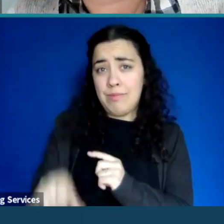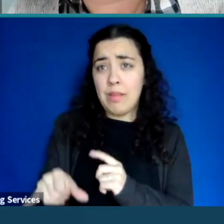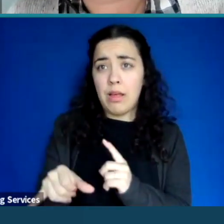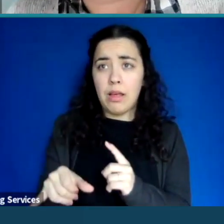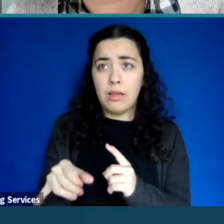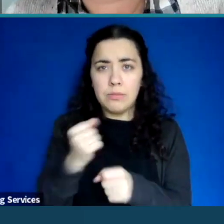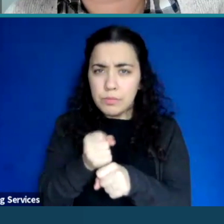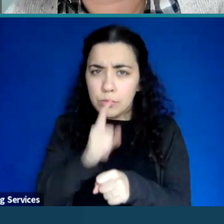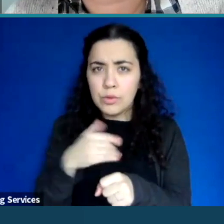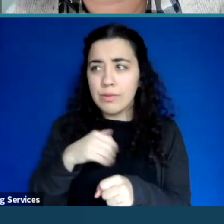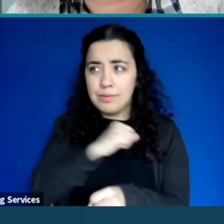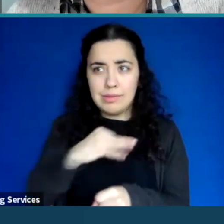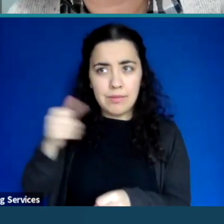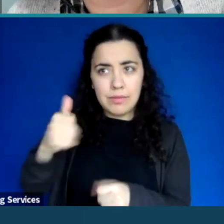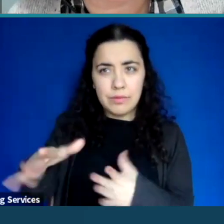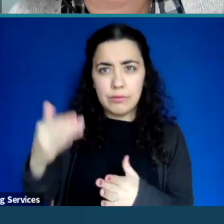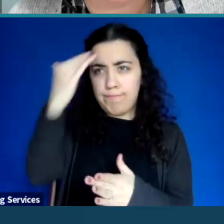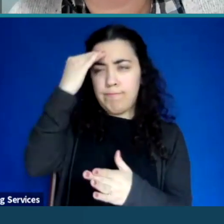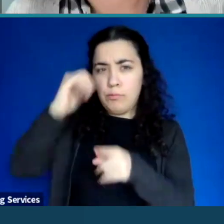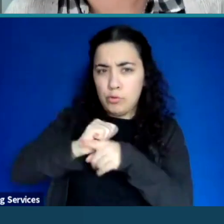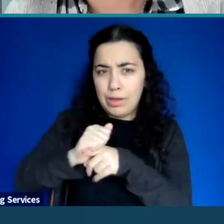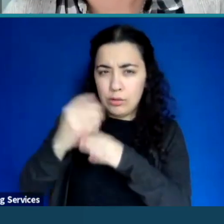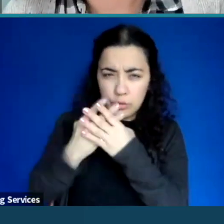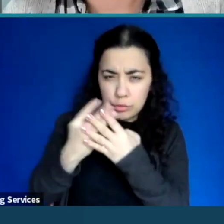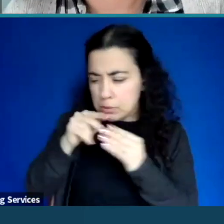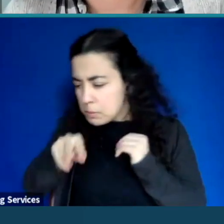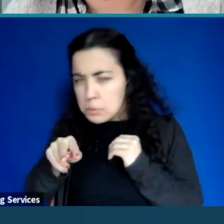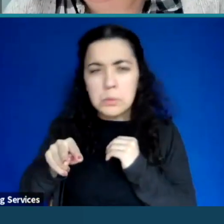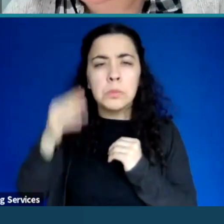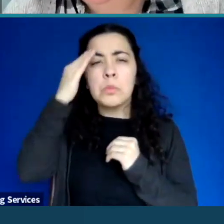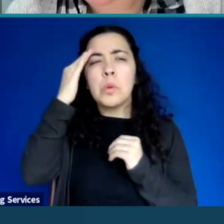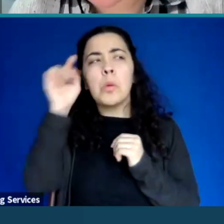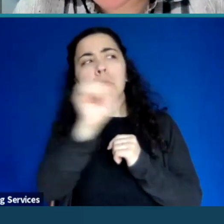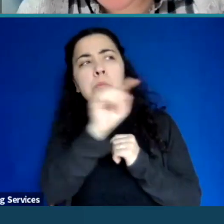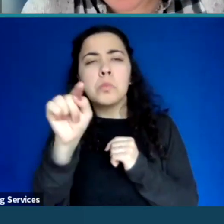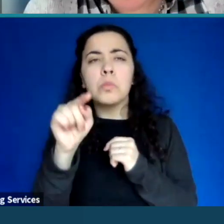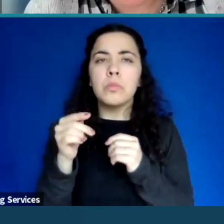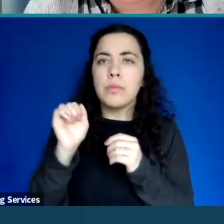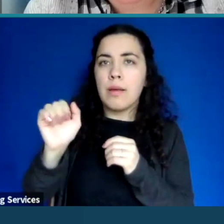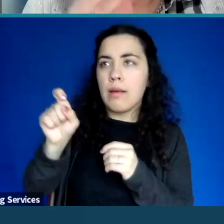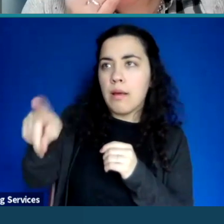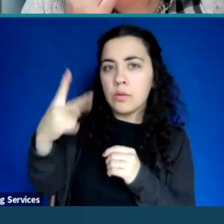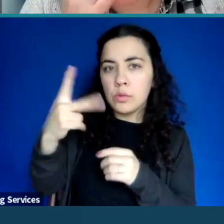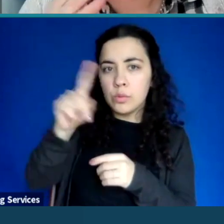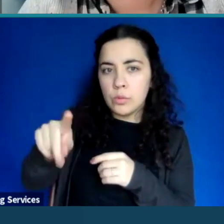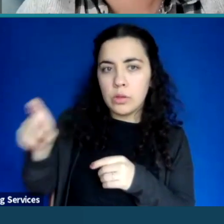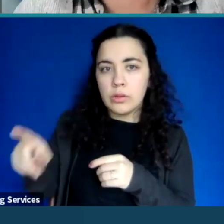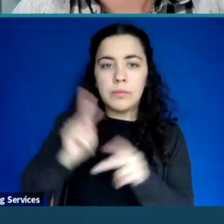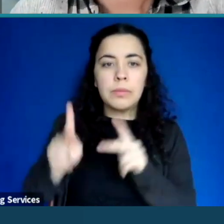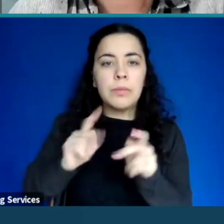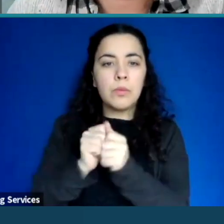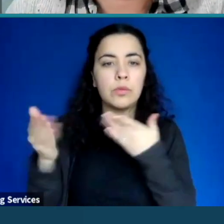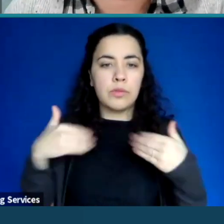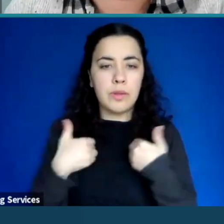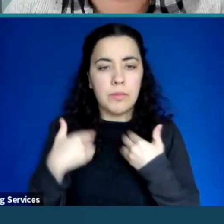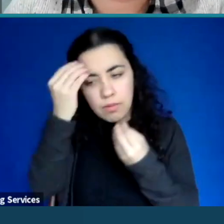sure that you have staff that are trained in screening and asking the 2 questions of people who come in with a service animal and